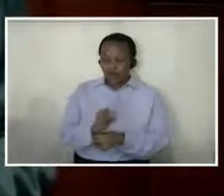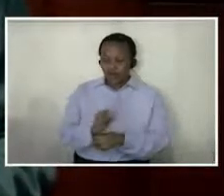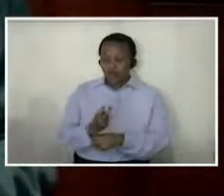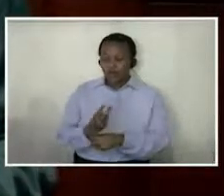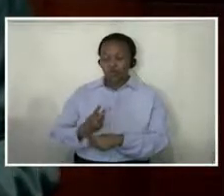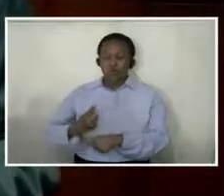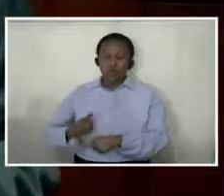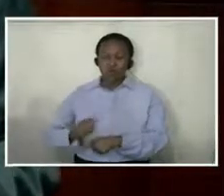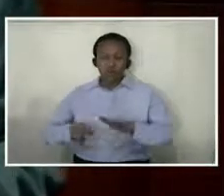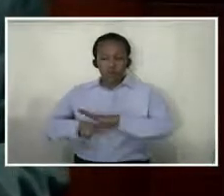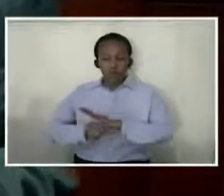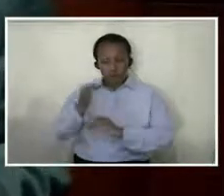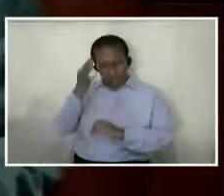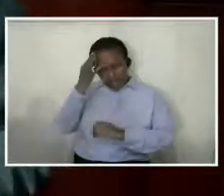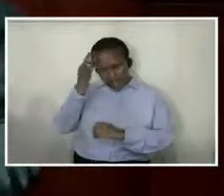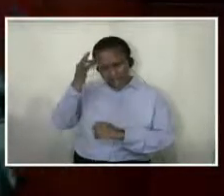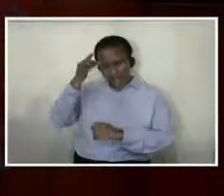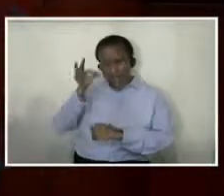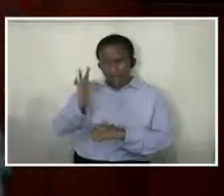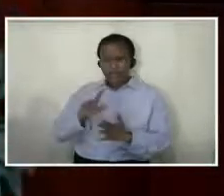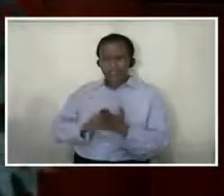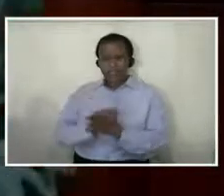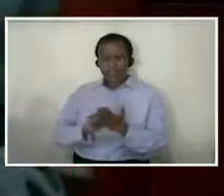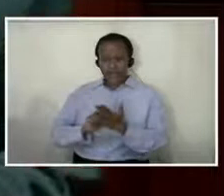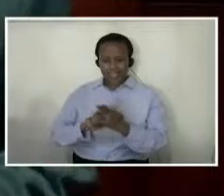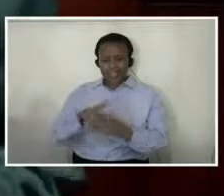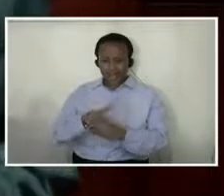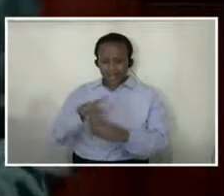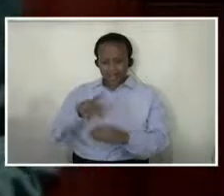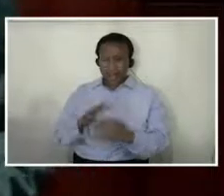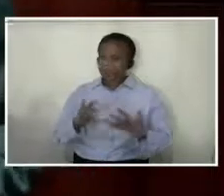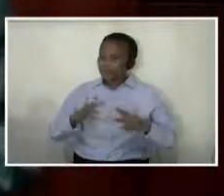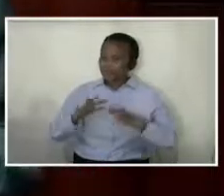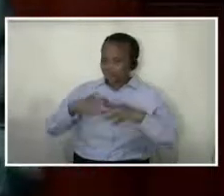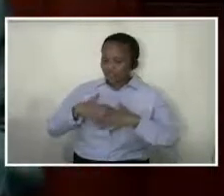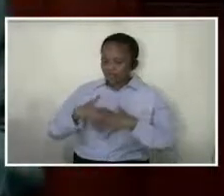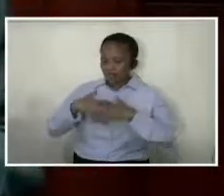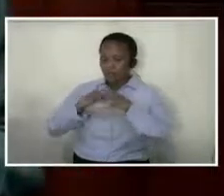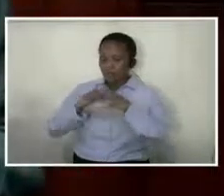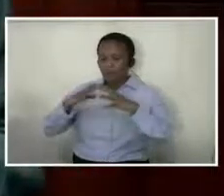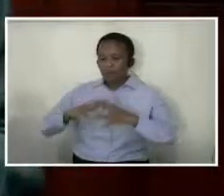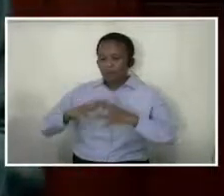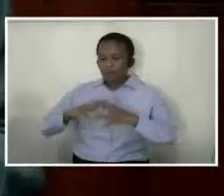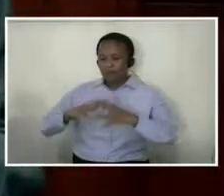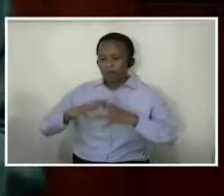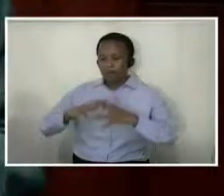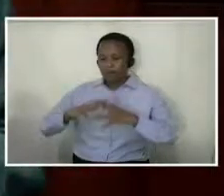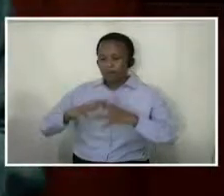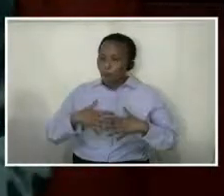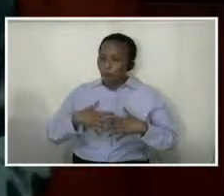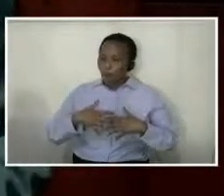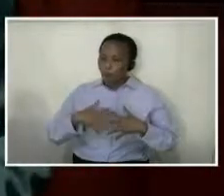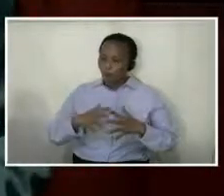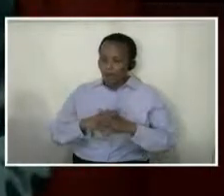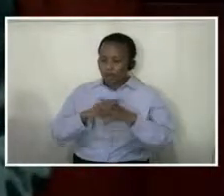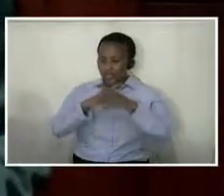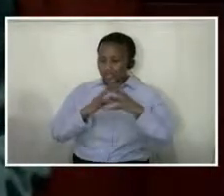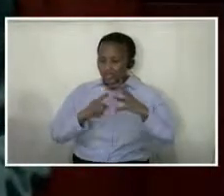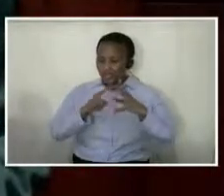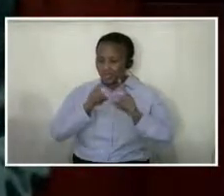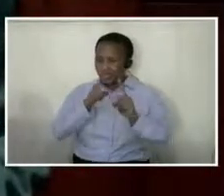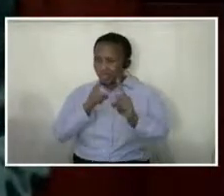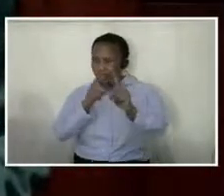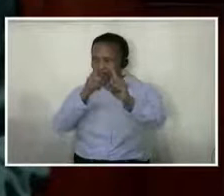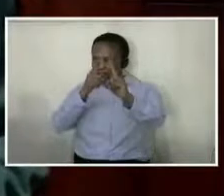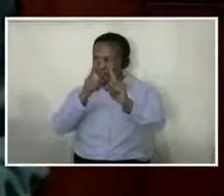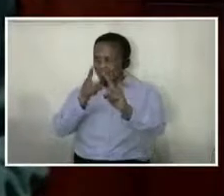government elections formed coalitions, and these coalitions were formed with no aim of serving people,